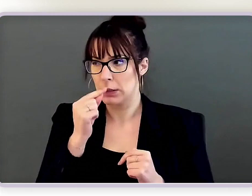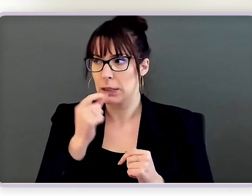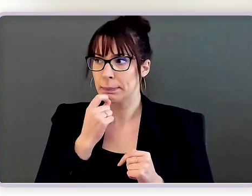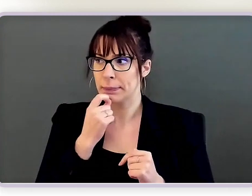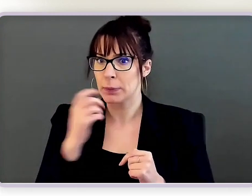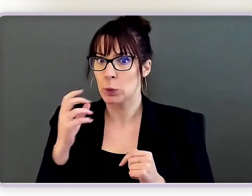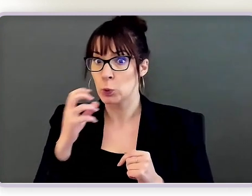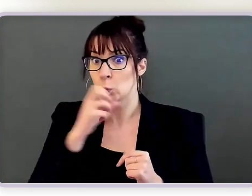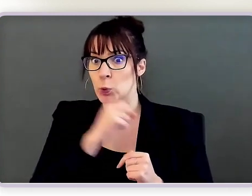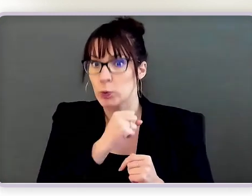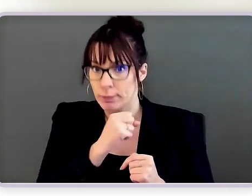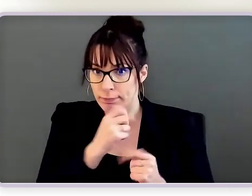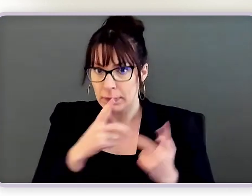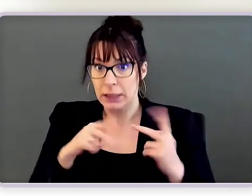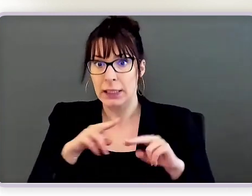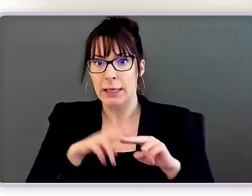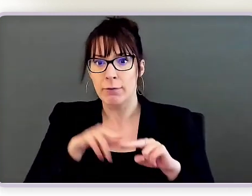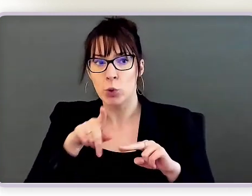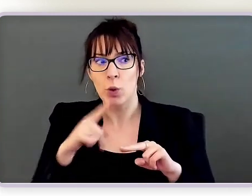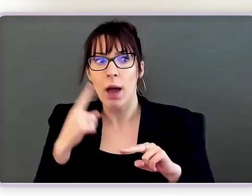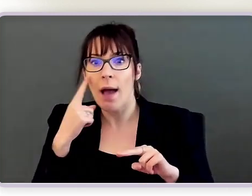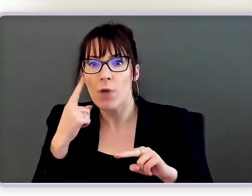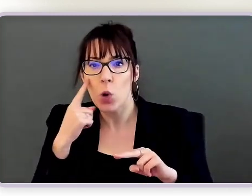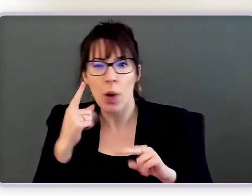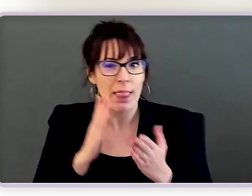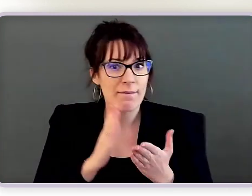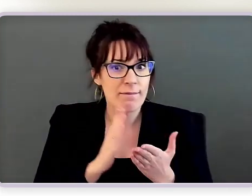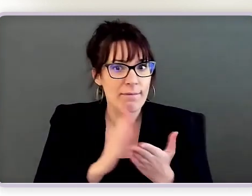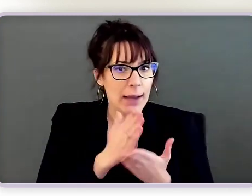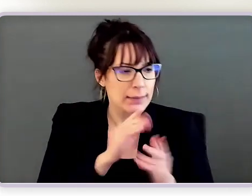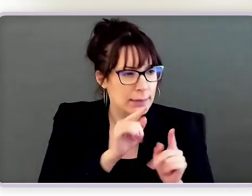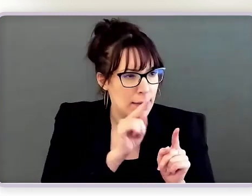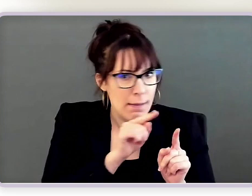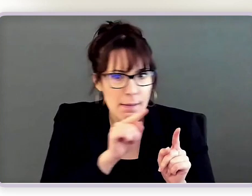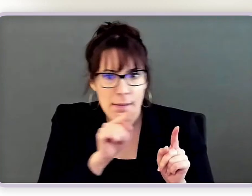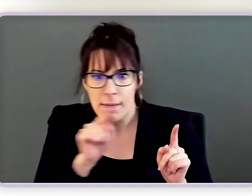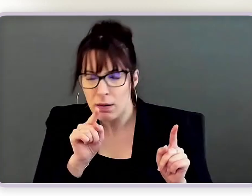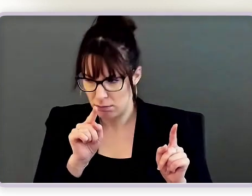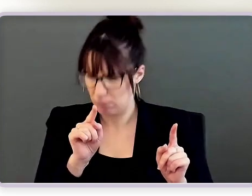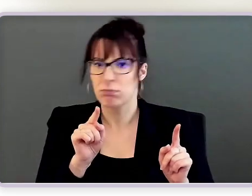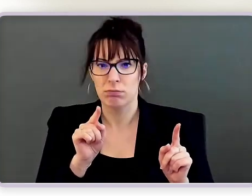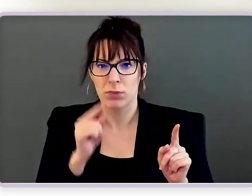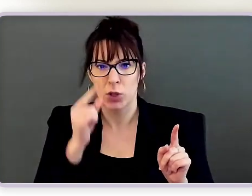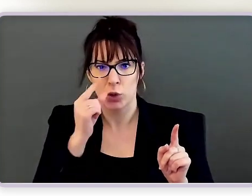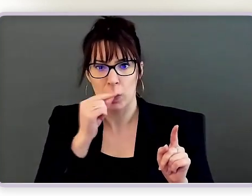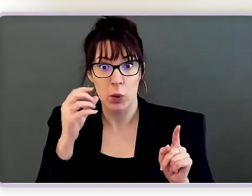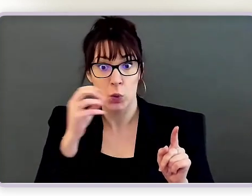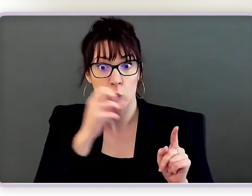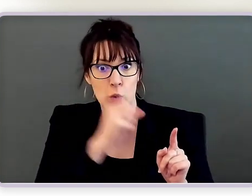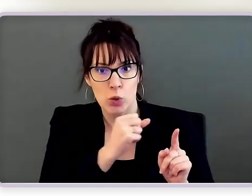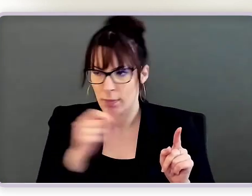facts that you're right, that you're being treated worse or your client's being treated worse because of their disability.